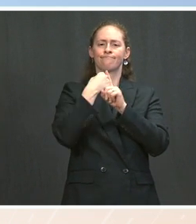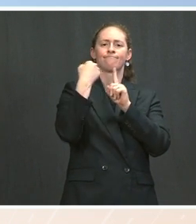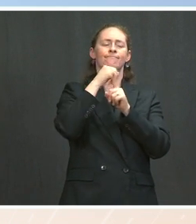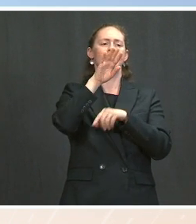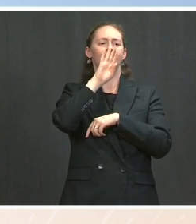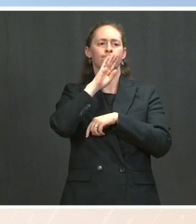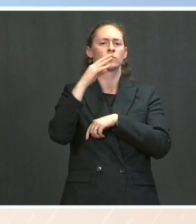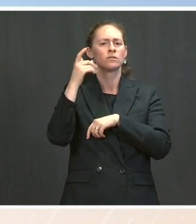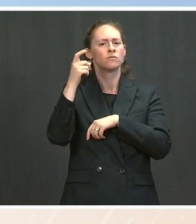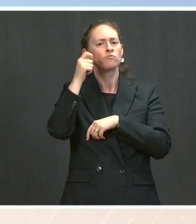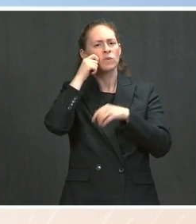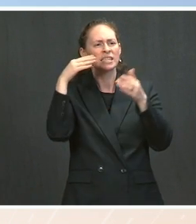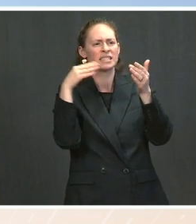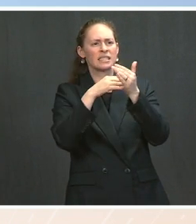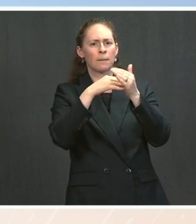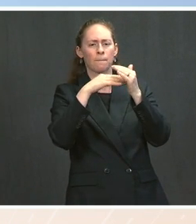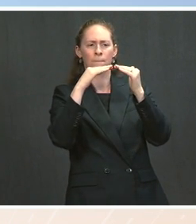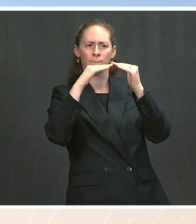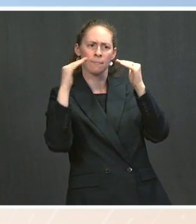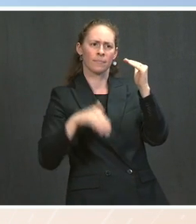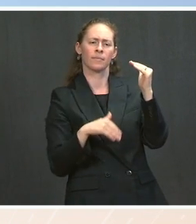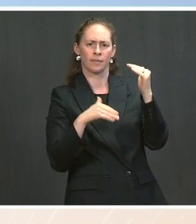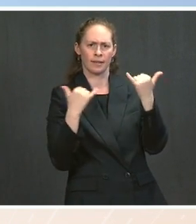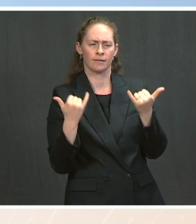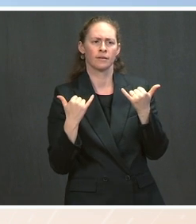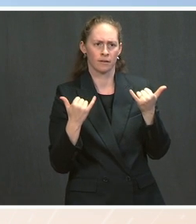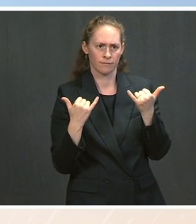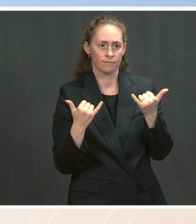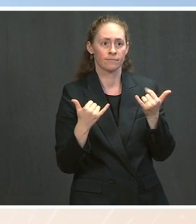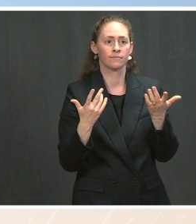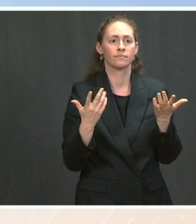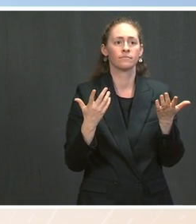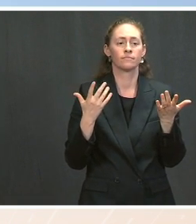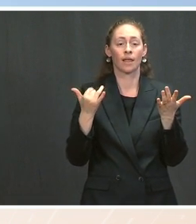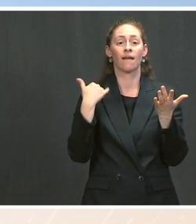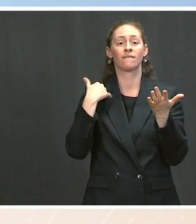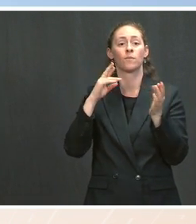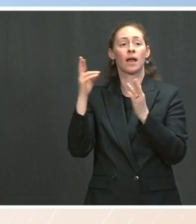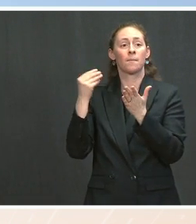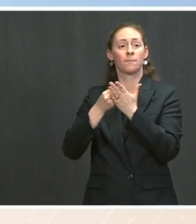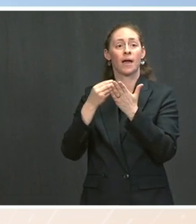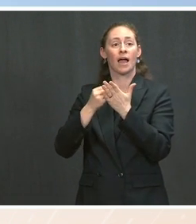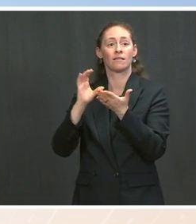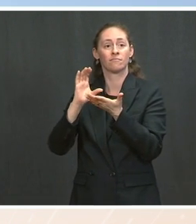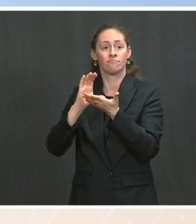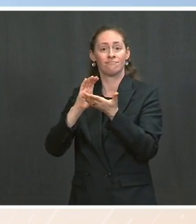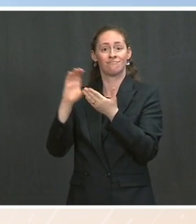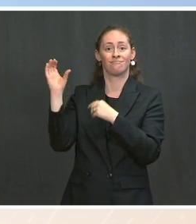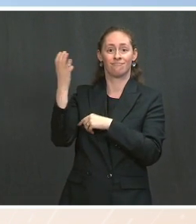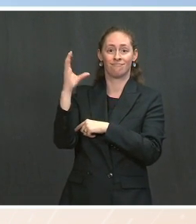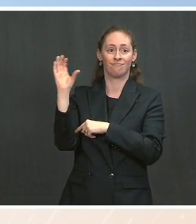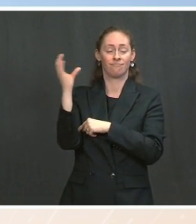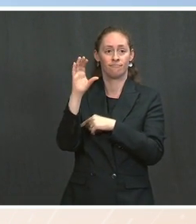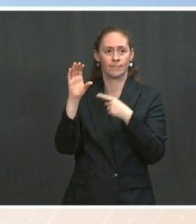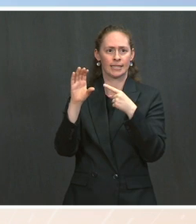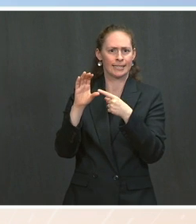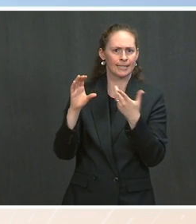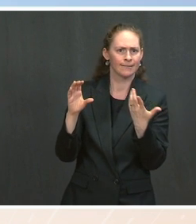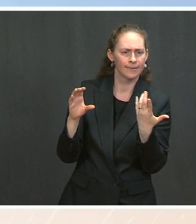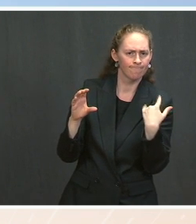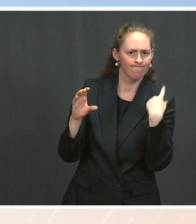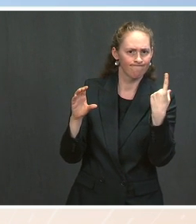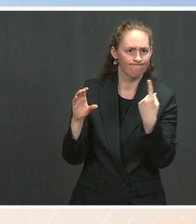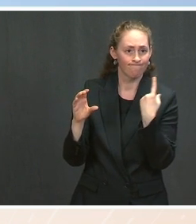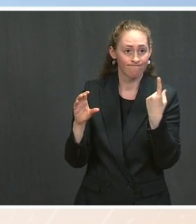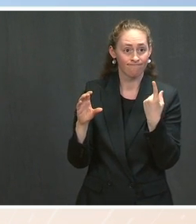pushing back on those funds being available. And many farmers took it as a threat. What is the administration prepared to do if we start to